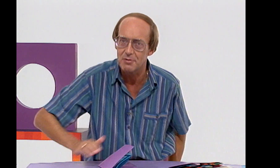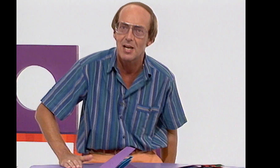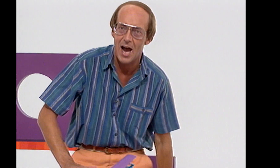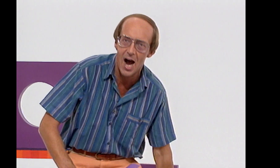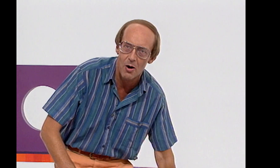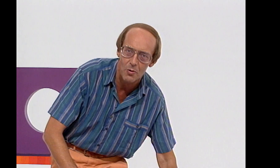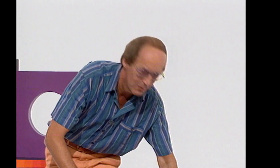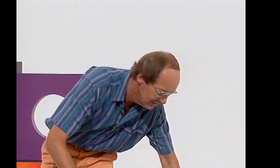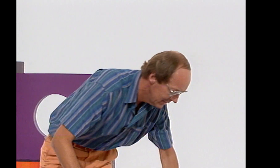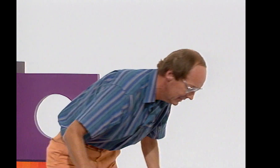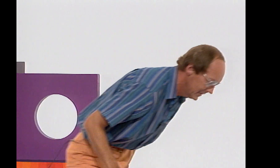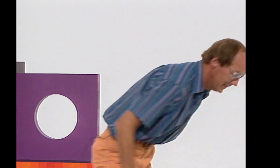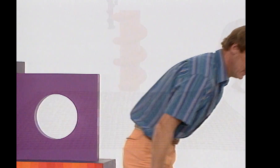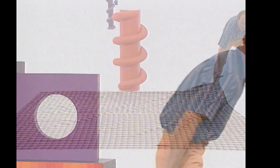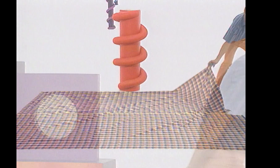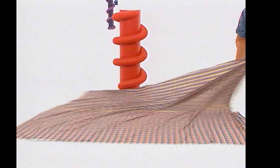find out how.